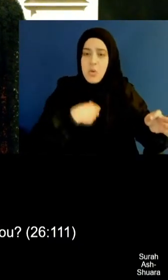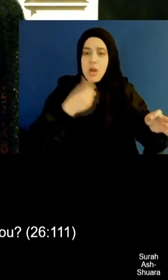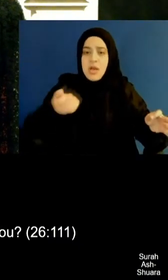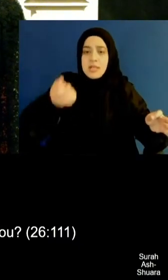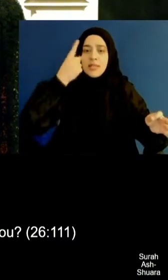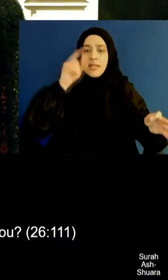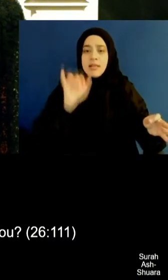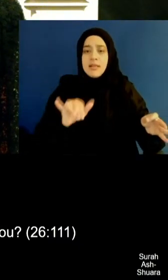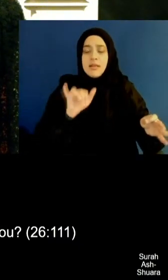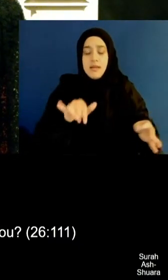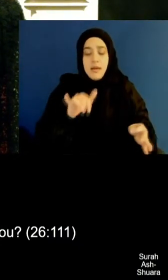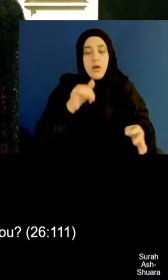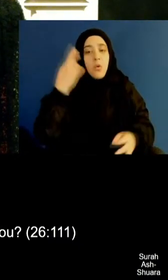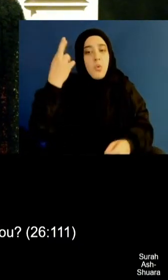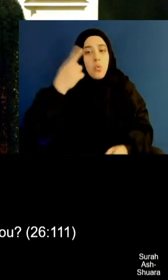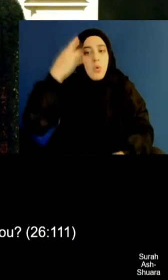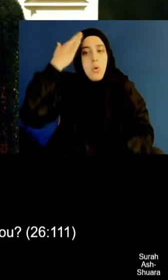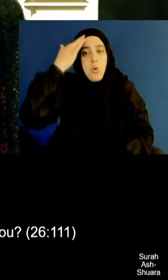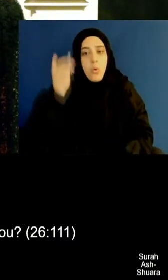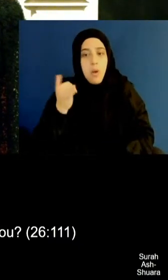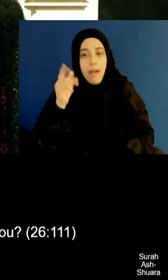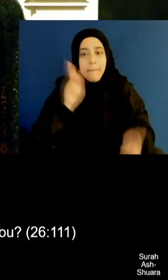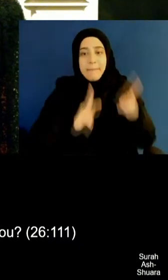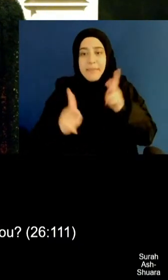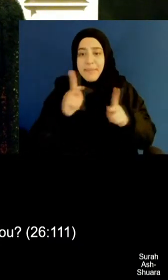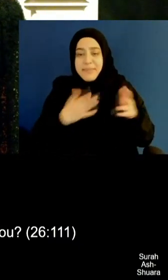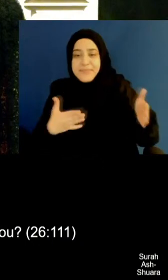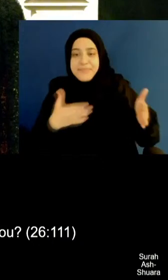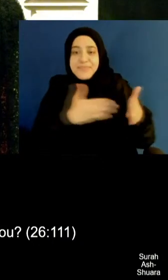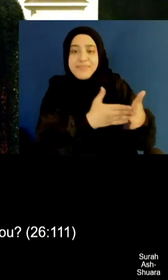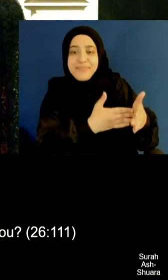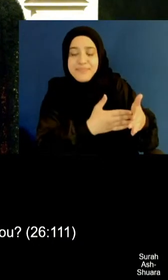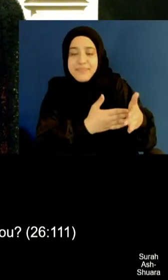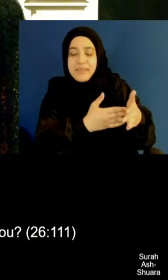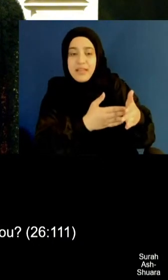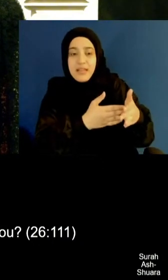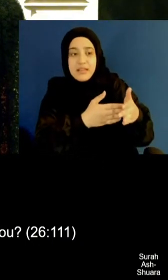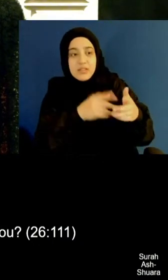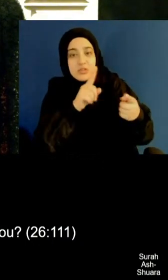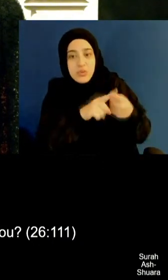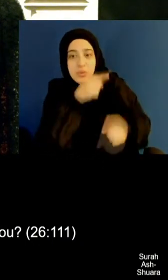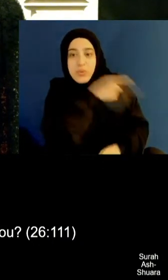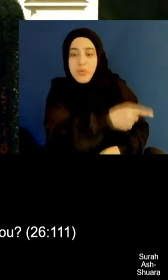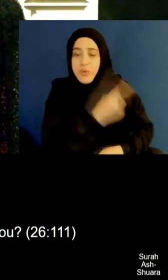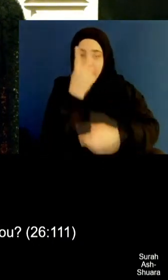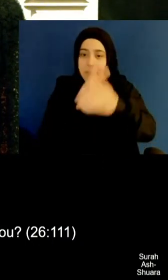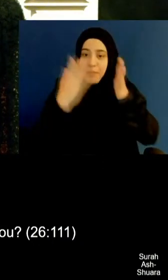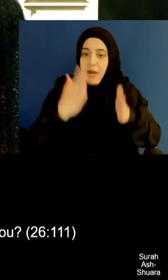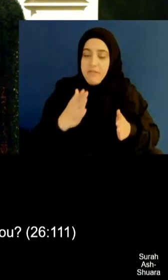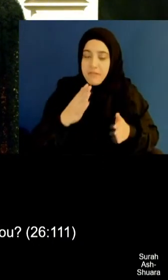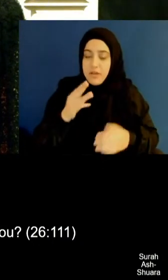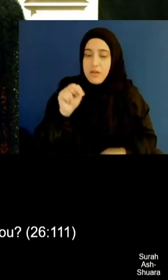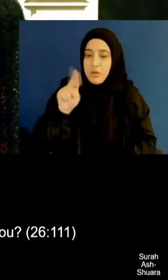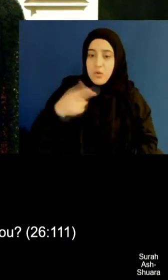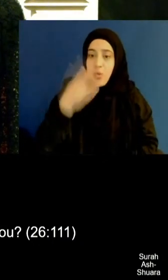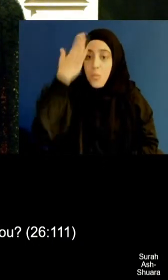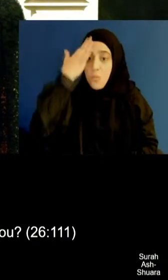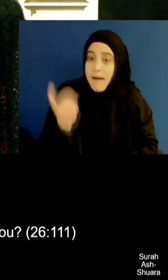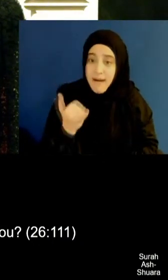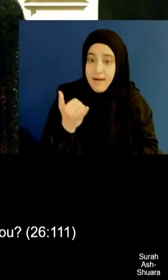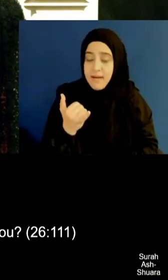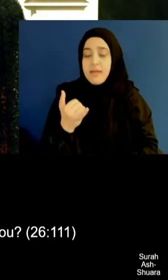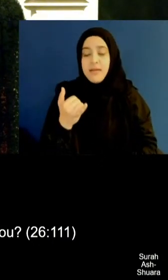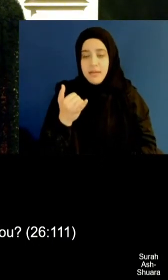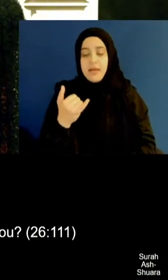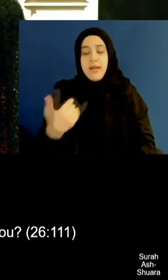why people bore enmity or bore opposition towards Nabiullah Nuh is that there was a great